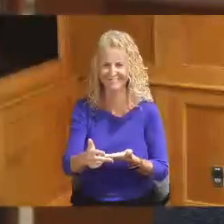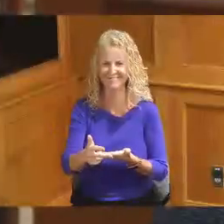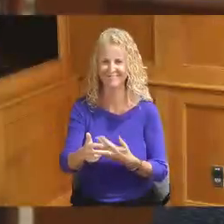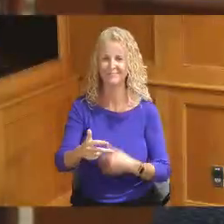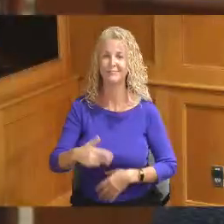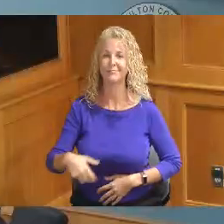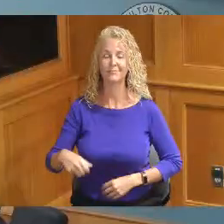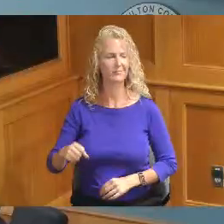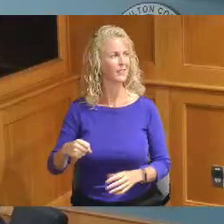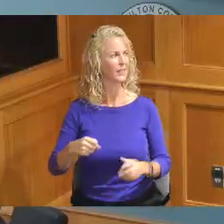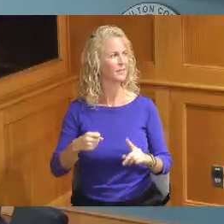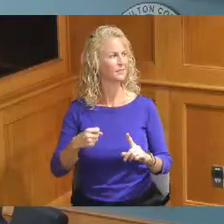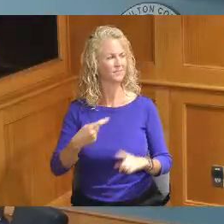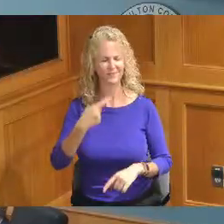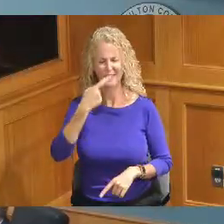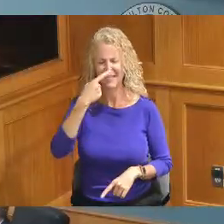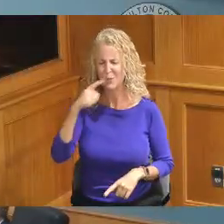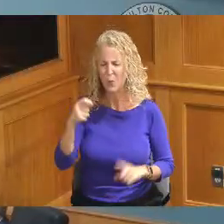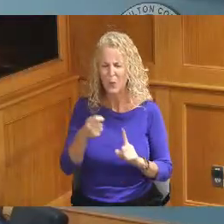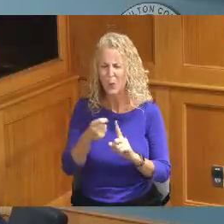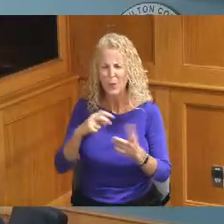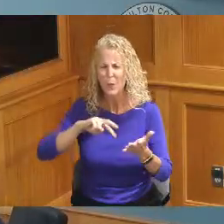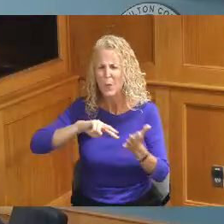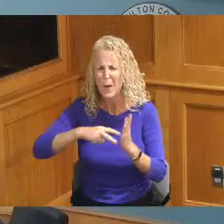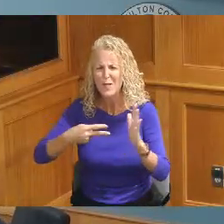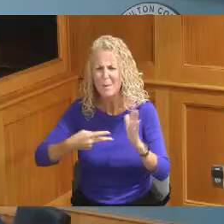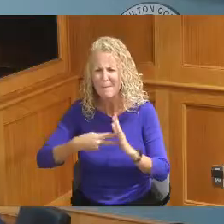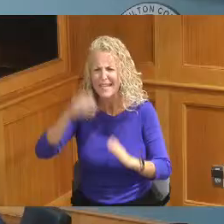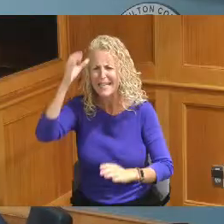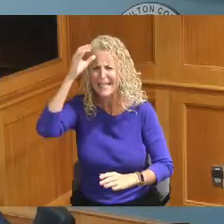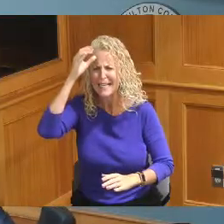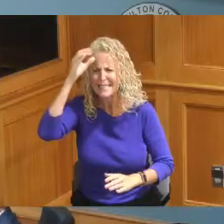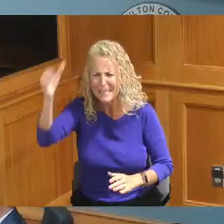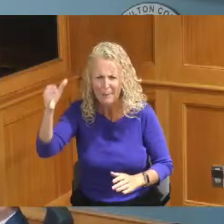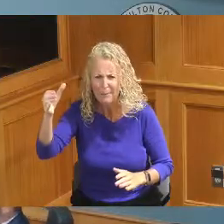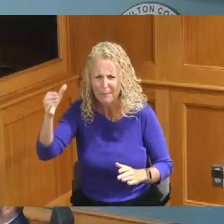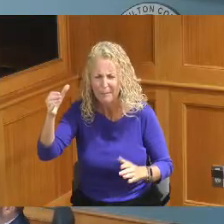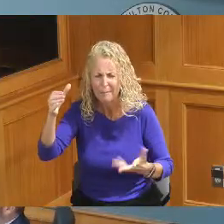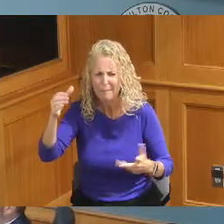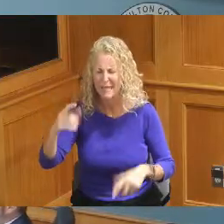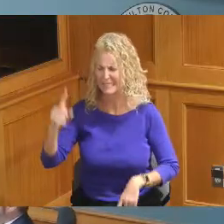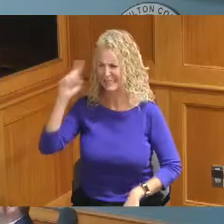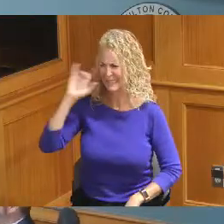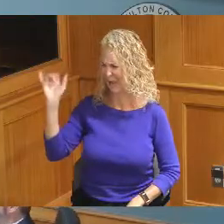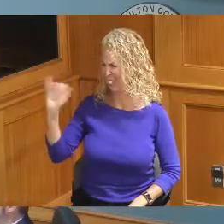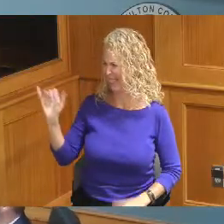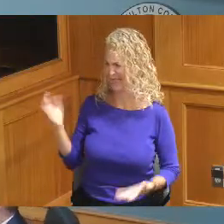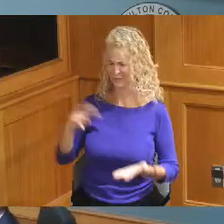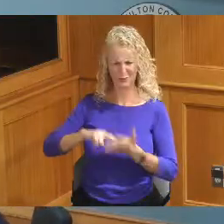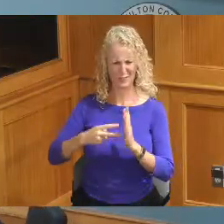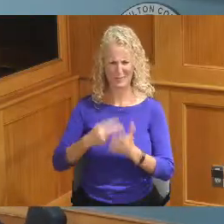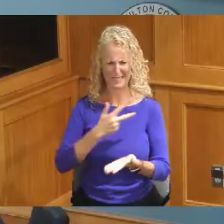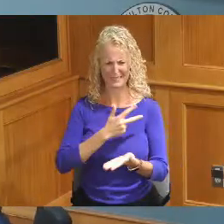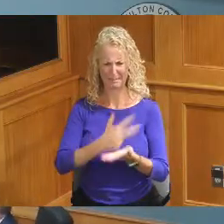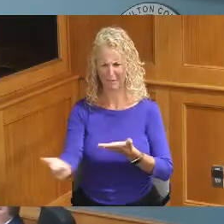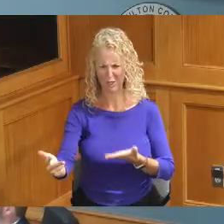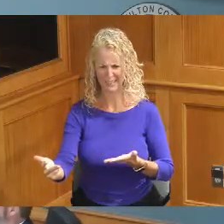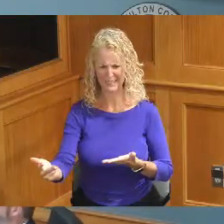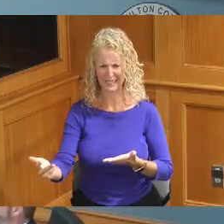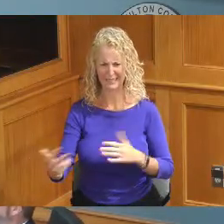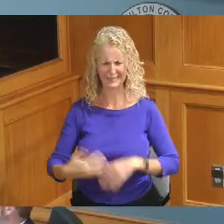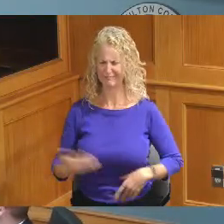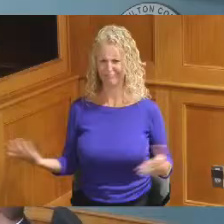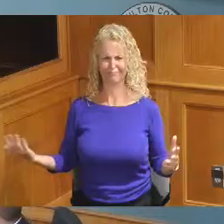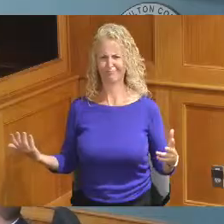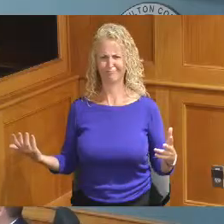lot, but Could you elaborate a little bit on that, Phil? That sounded weird, like Rather, conceptually. what do we want it to be? What's the community want it